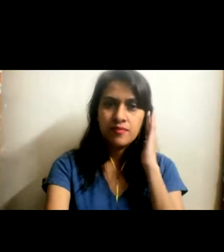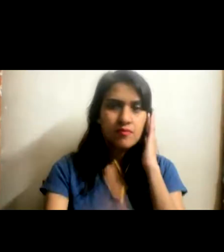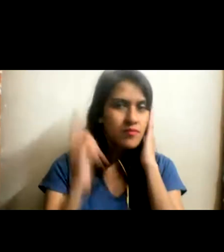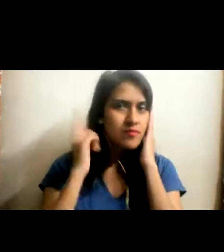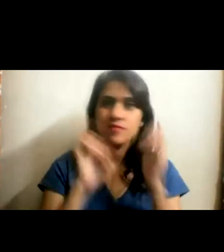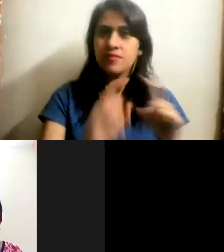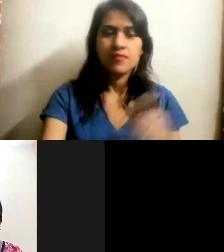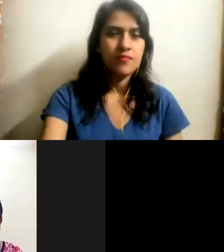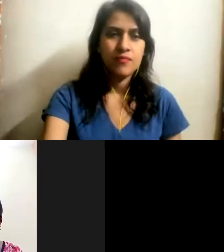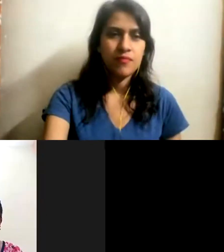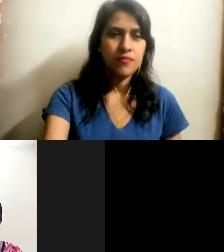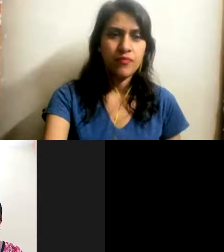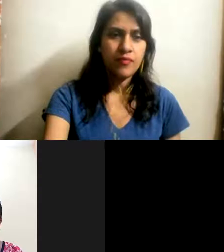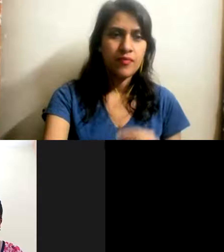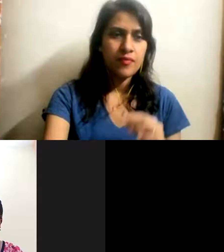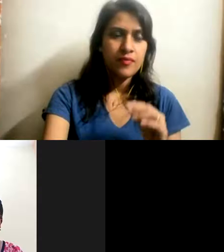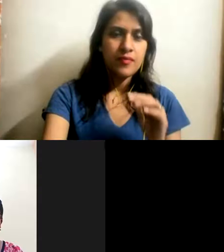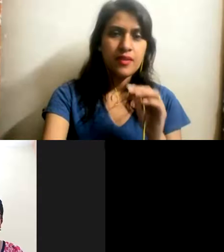the screen sharing, please?